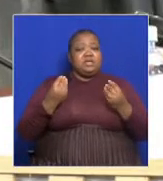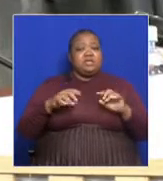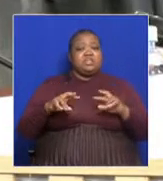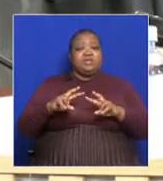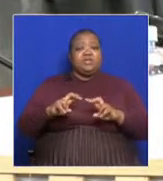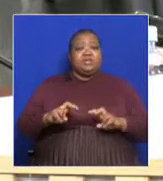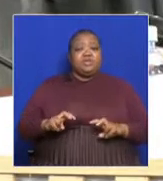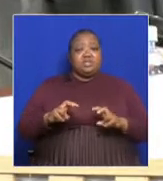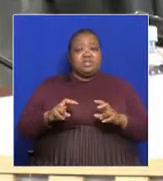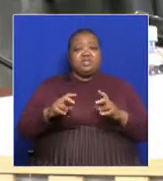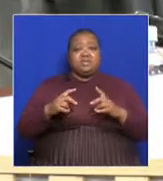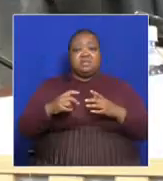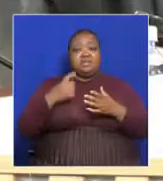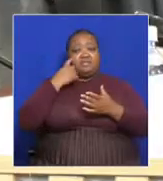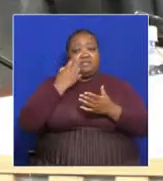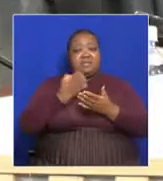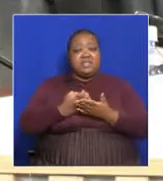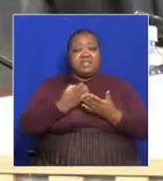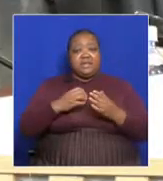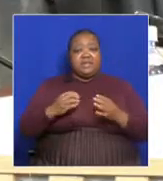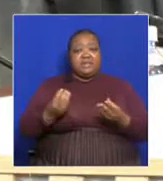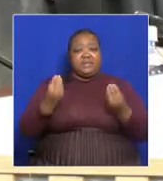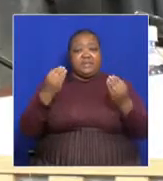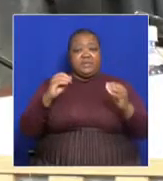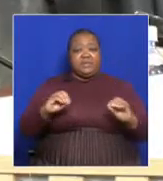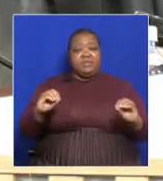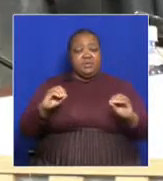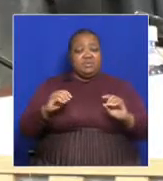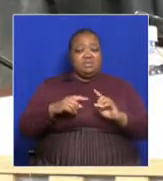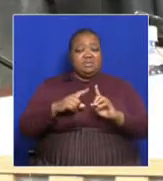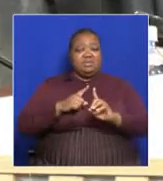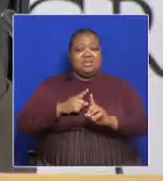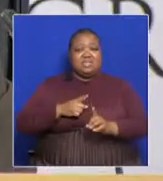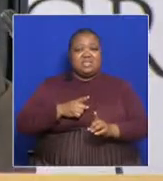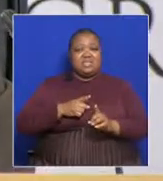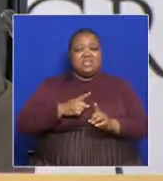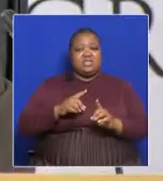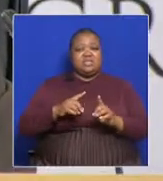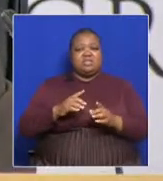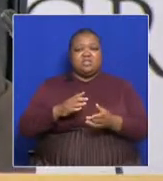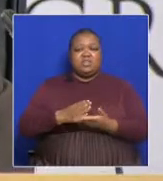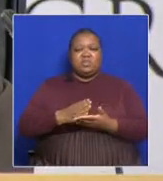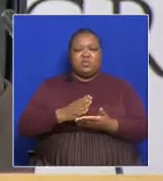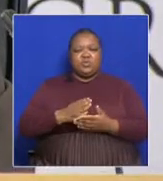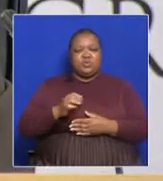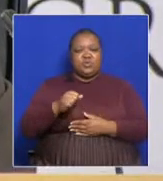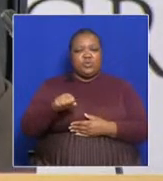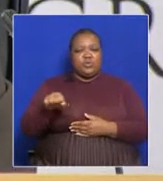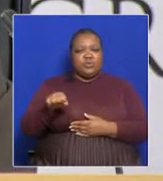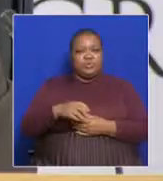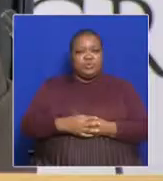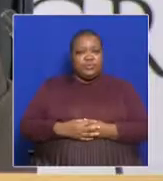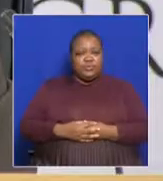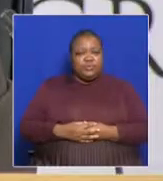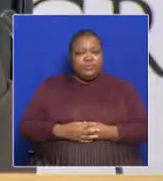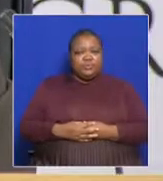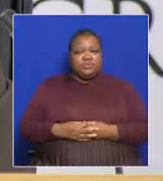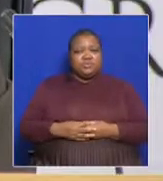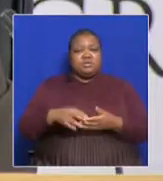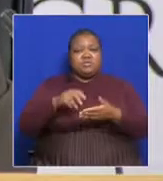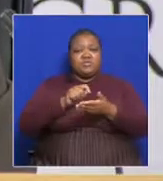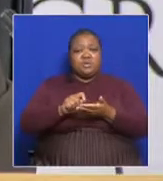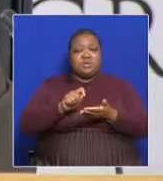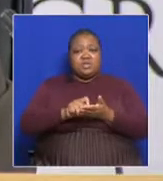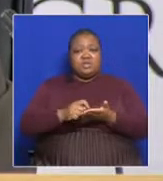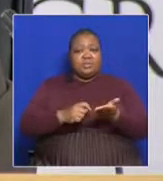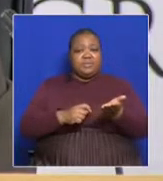nothing has come of it? His answer was an emphatic no. I never received anything in writing except for this. I